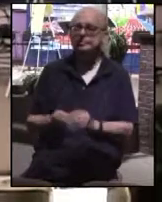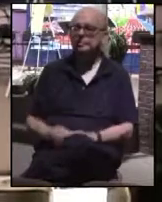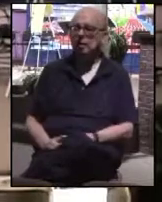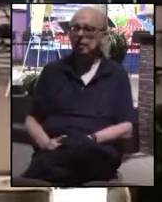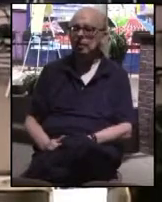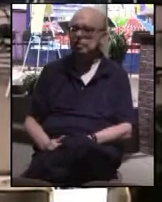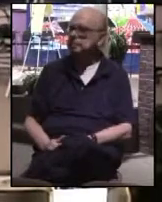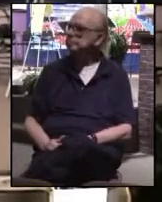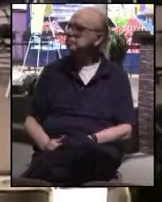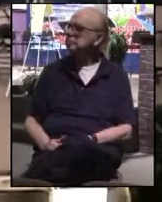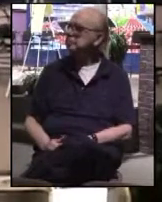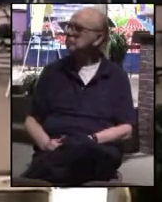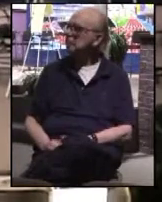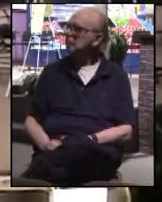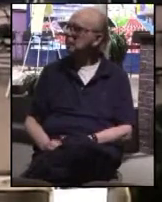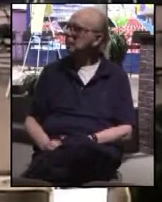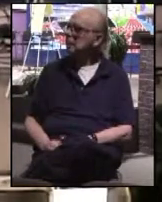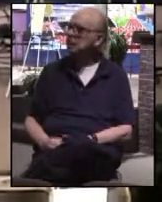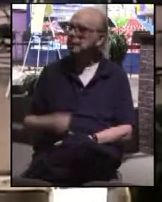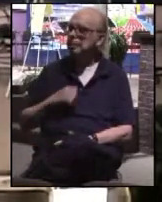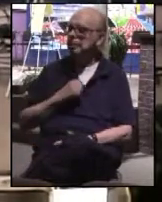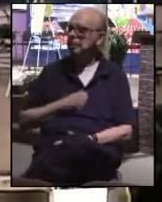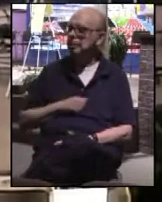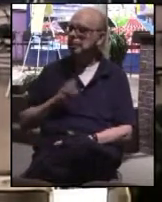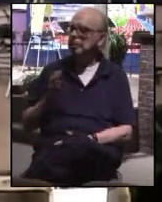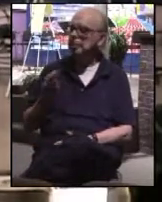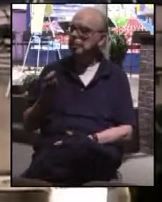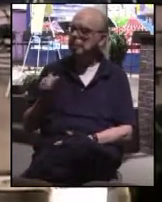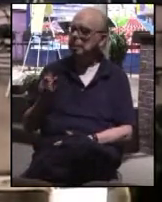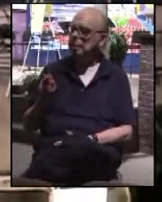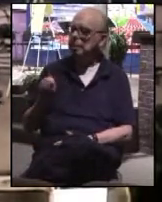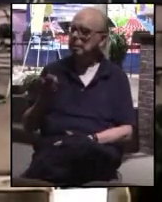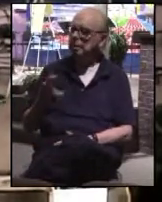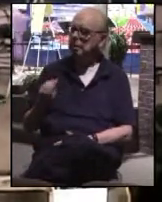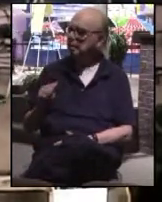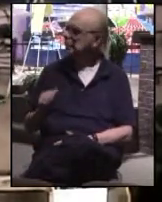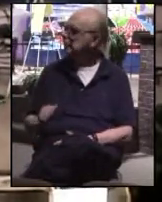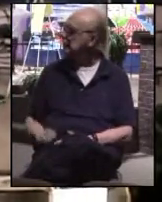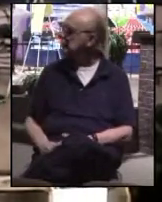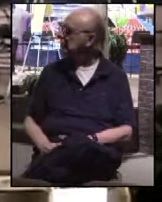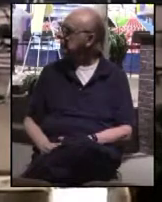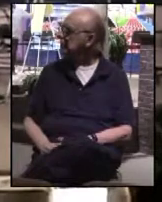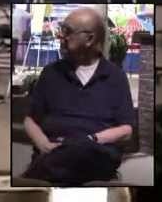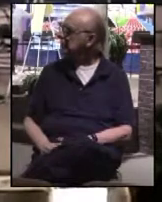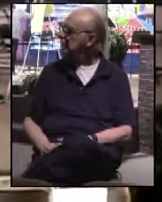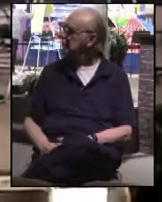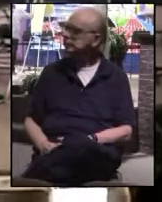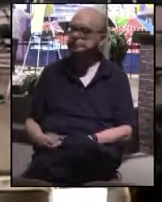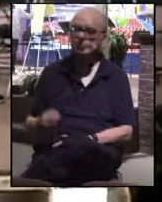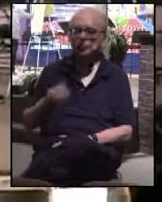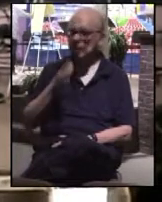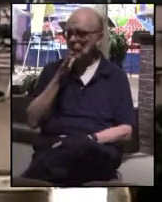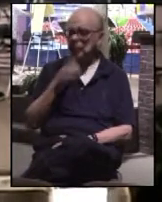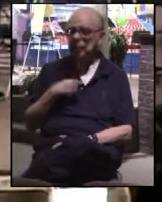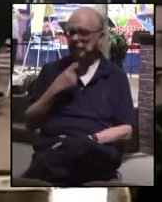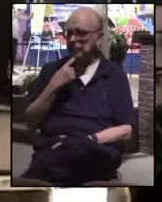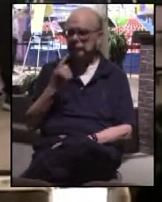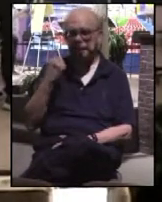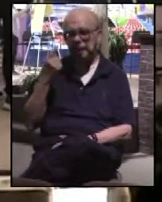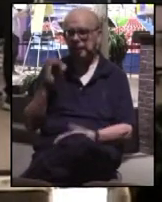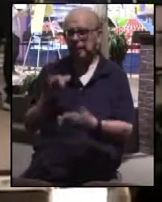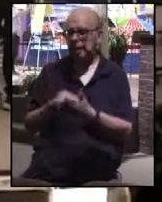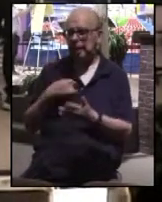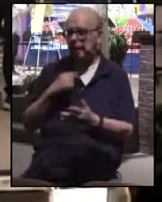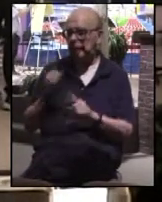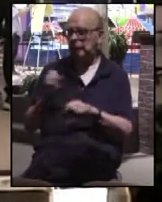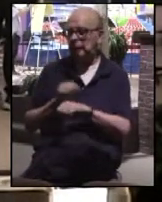Sorry, Monica. I was thinking I'm at work. I said, I'm just thinking I'm at work. Alright,